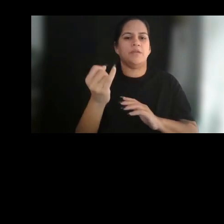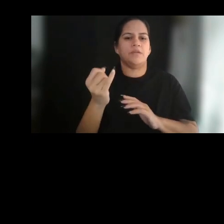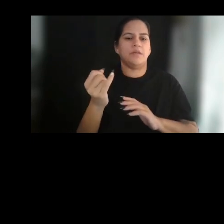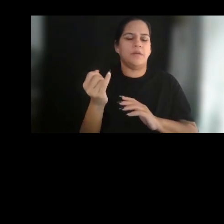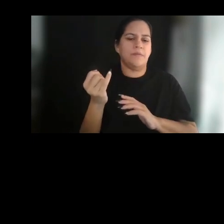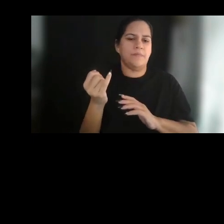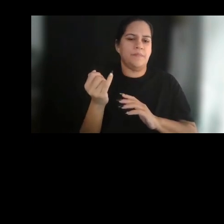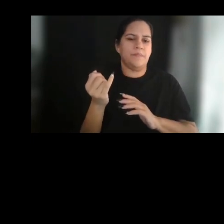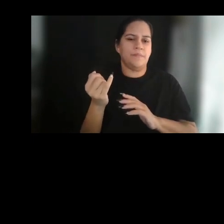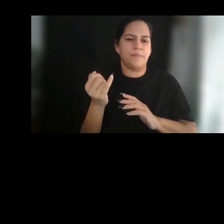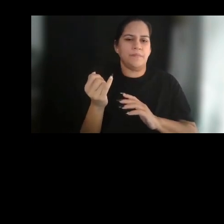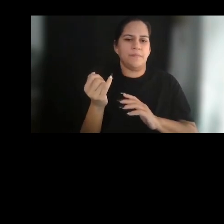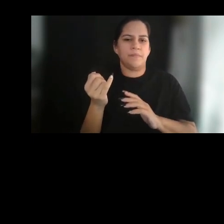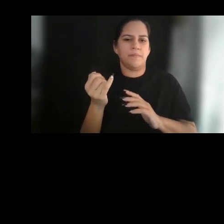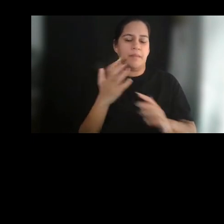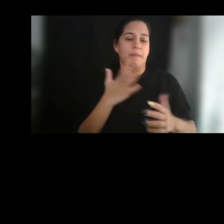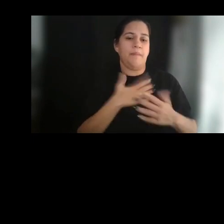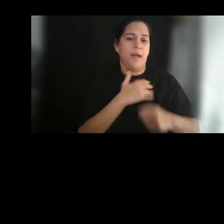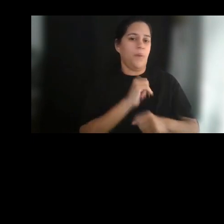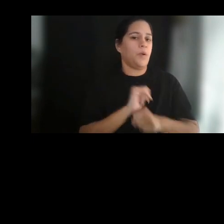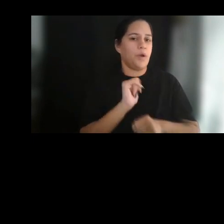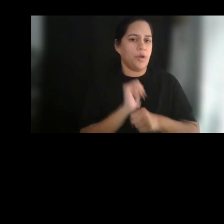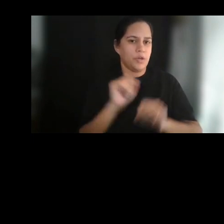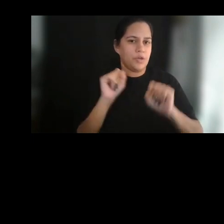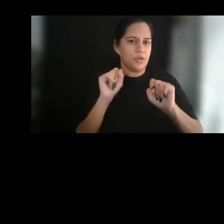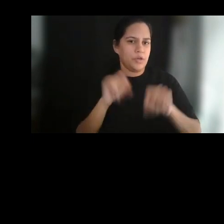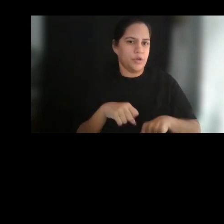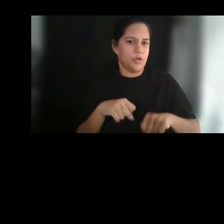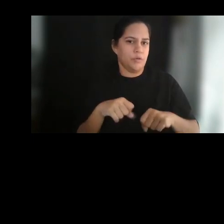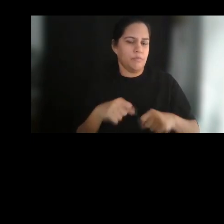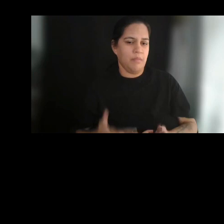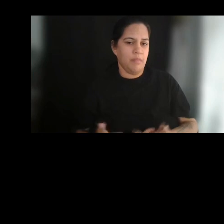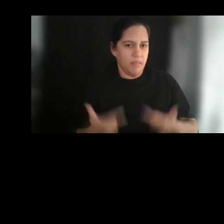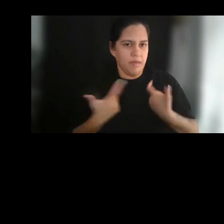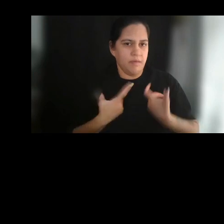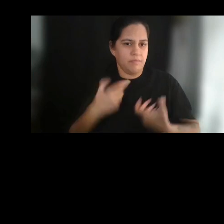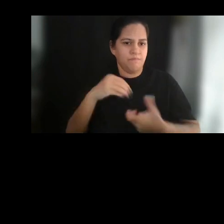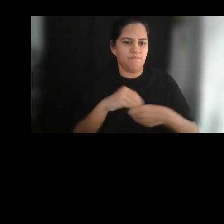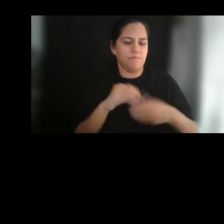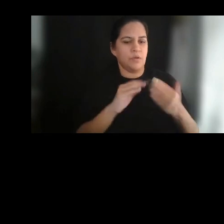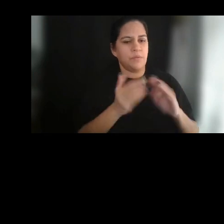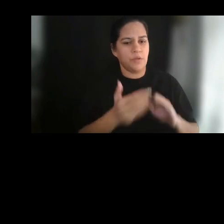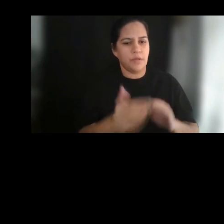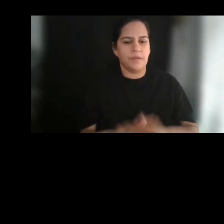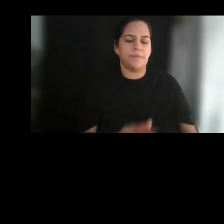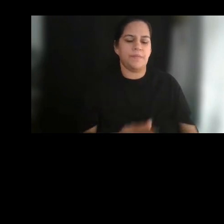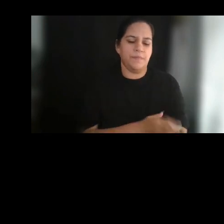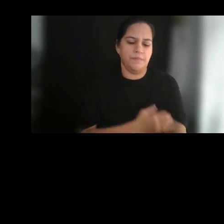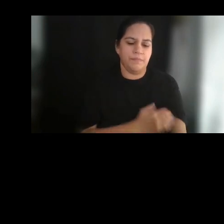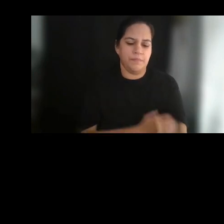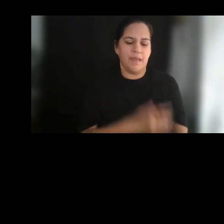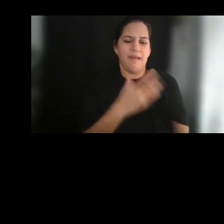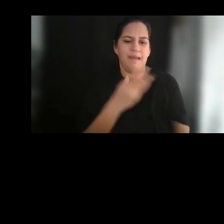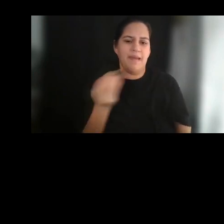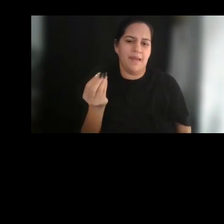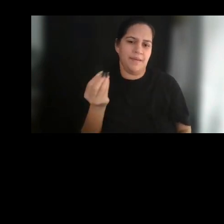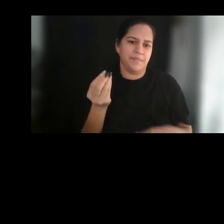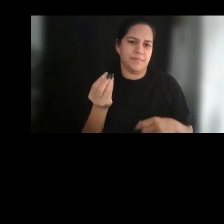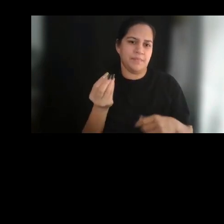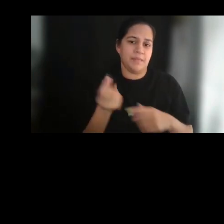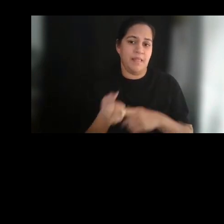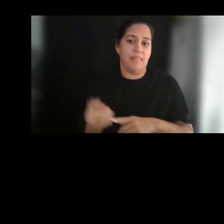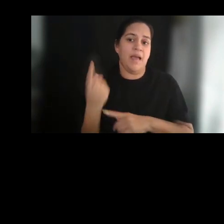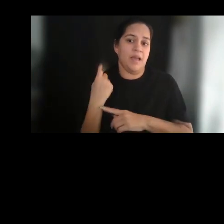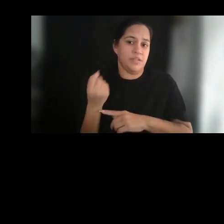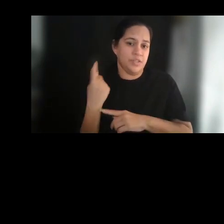my work could live inside of a community. And last year, we had